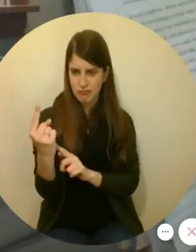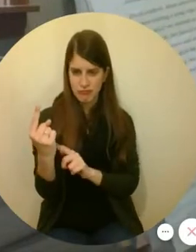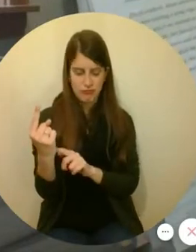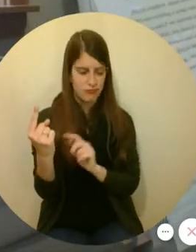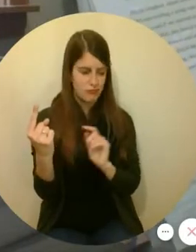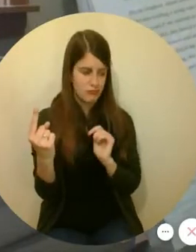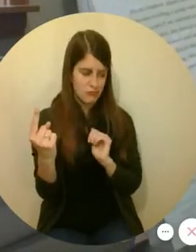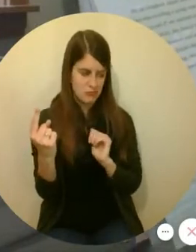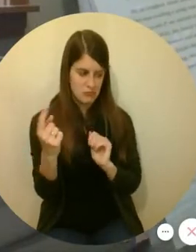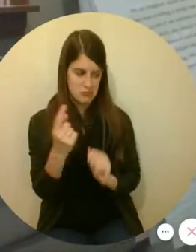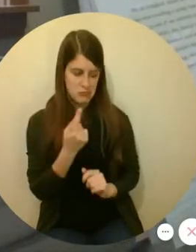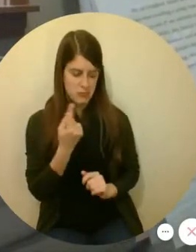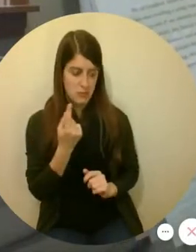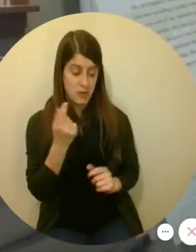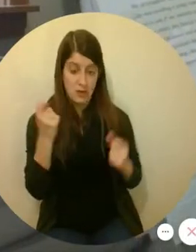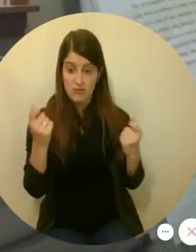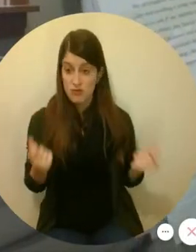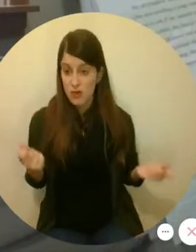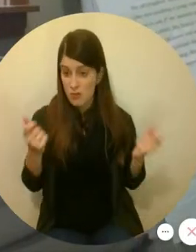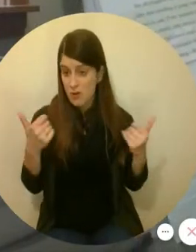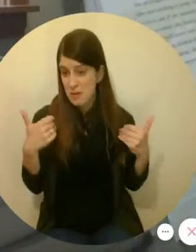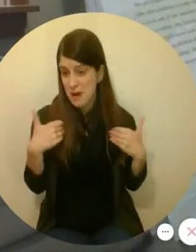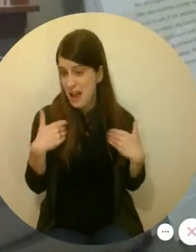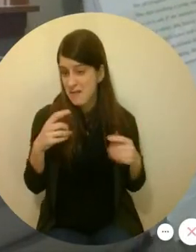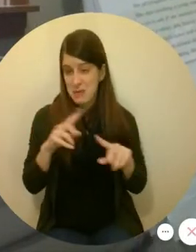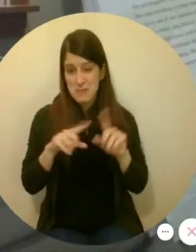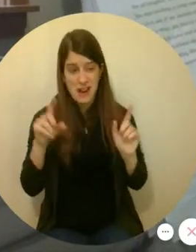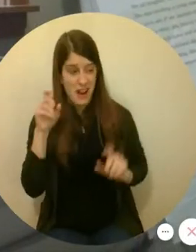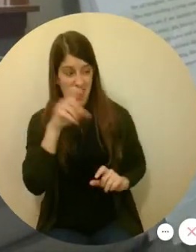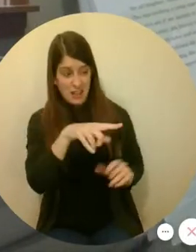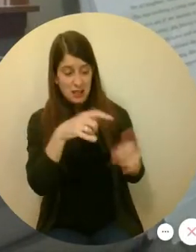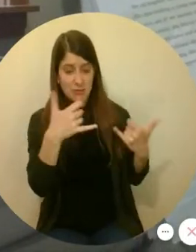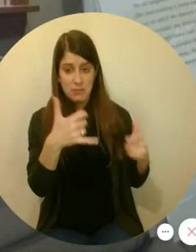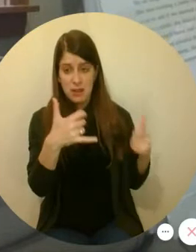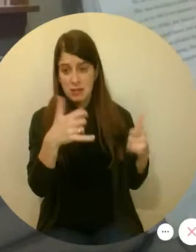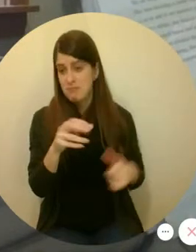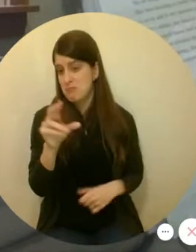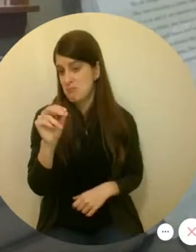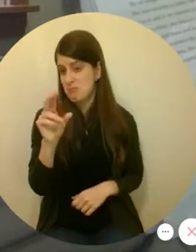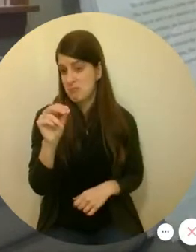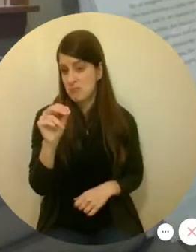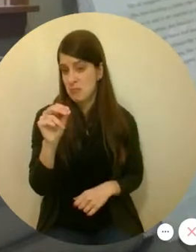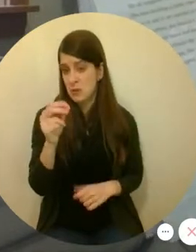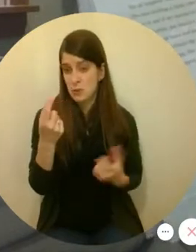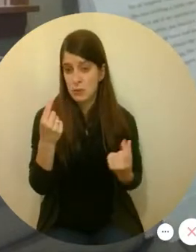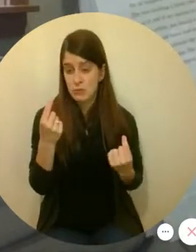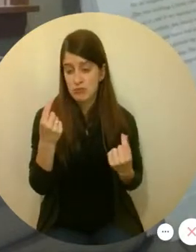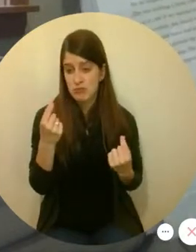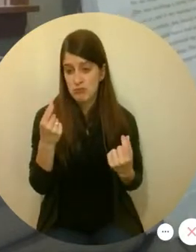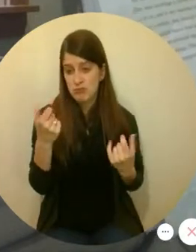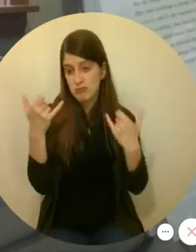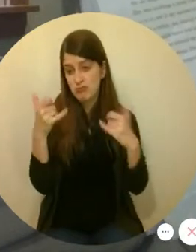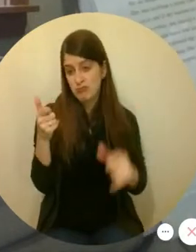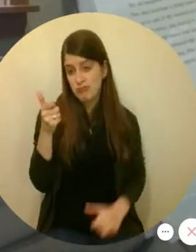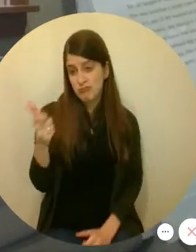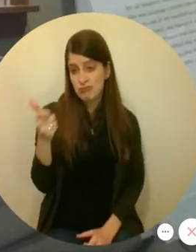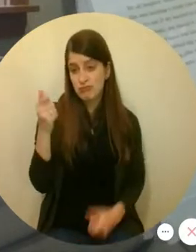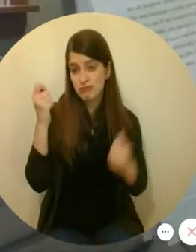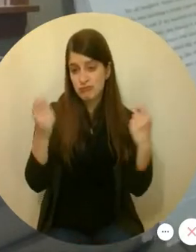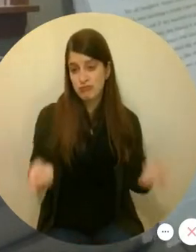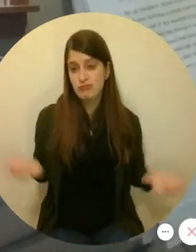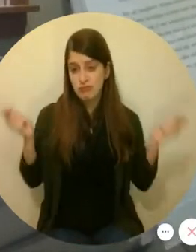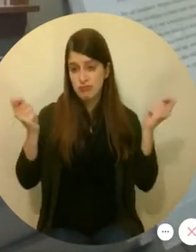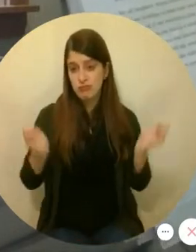us if we wanted to play. After a while, she folded it double, rolled the ends around each hand, and started